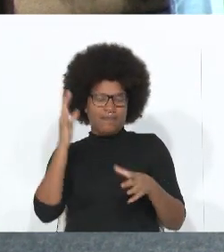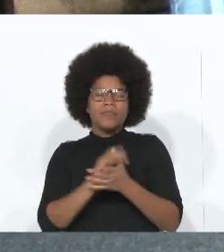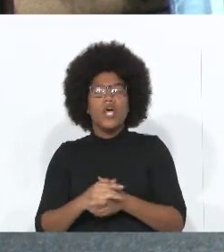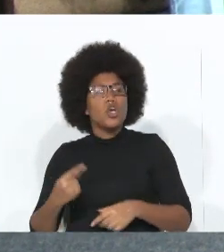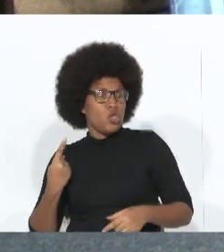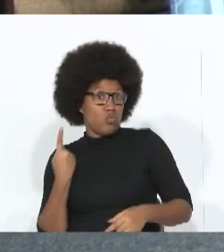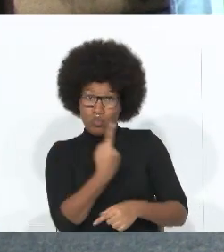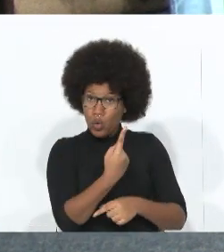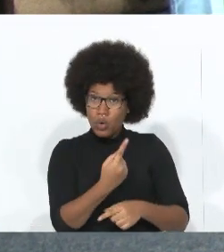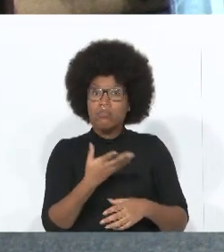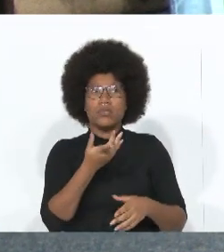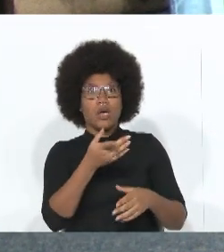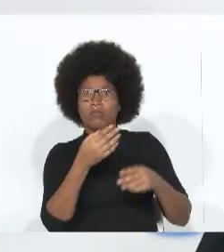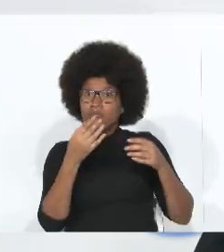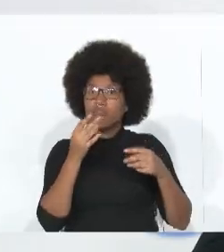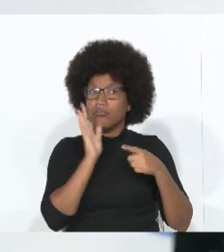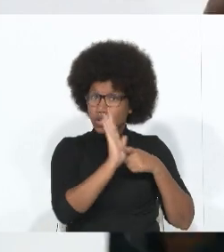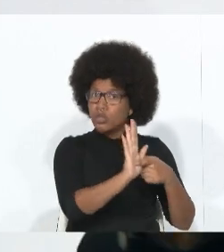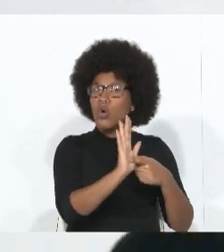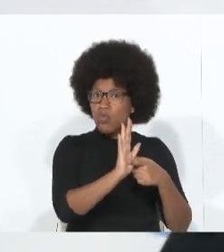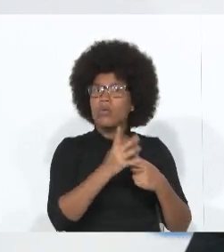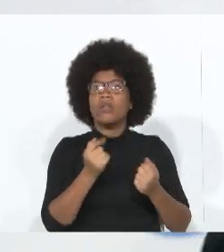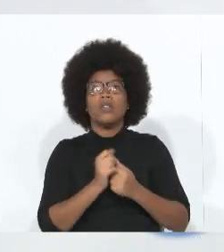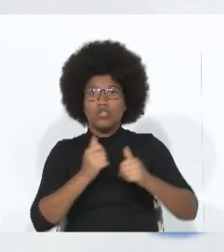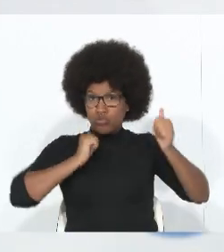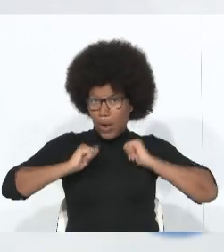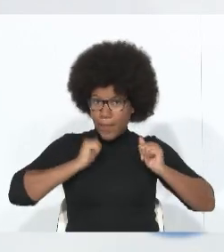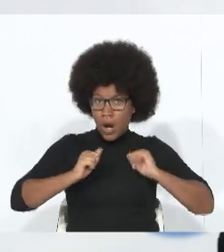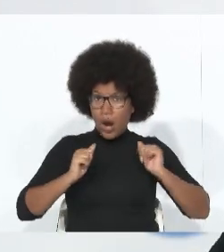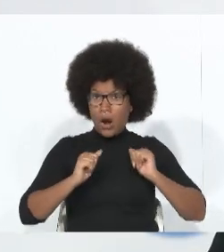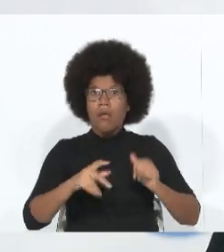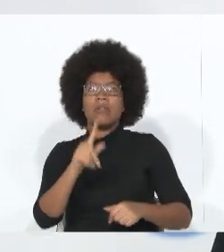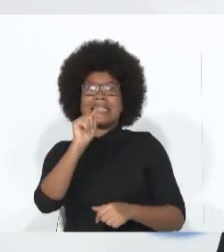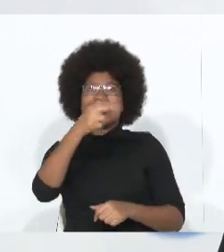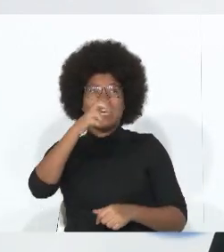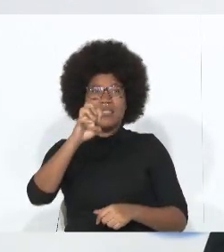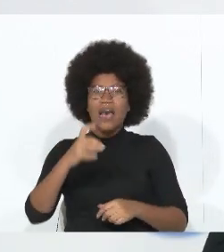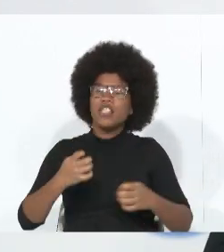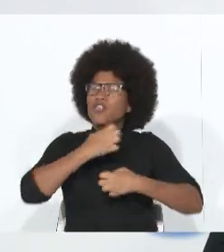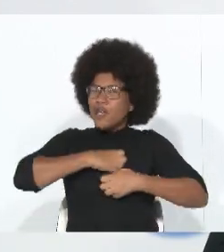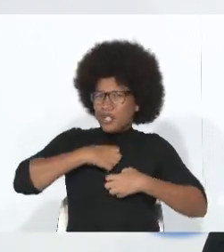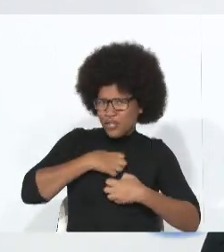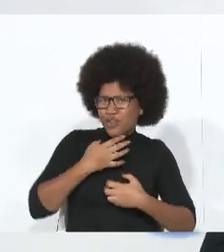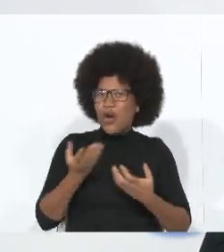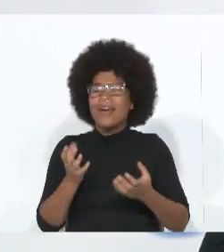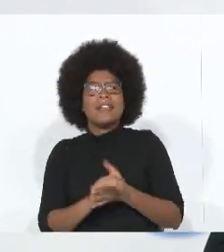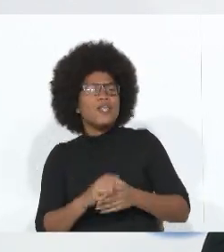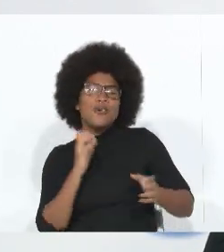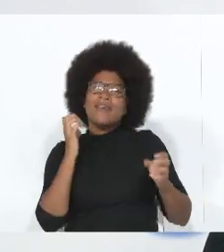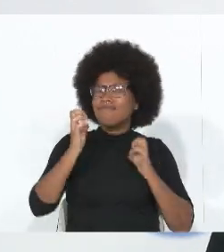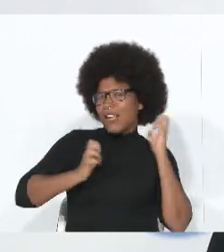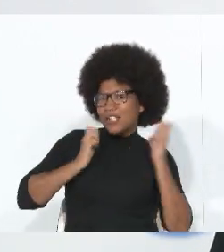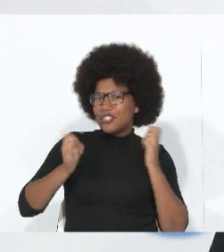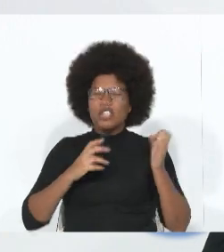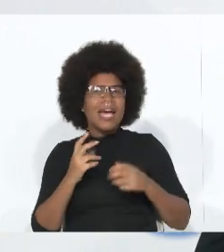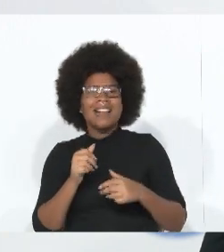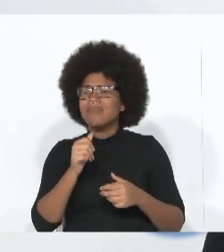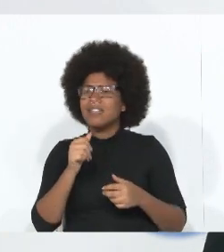you know, enjoy it, you enjoy the people around you, enjoy that energy, and then you look at it on a screen and it's not quite the same